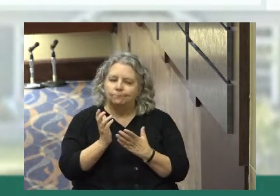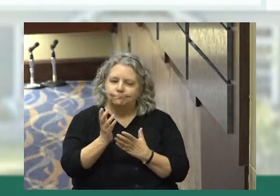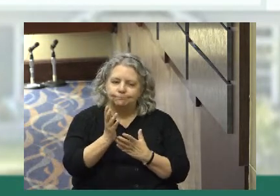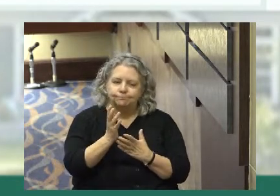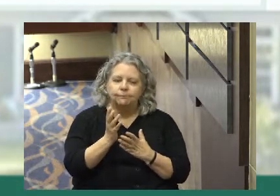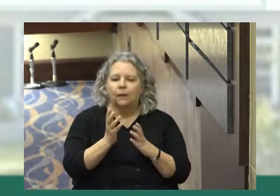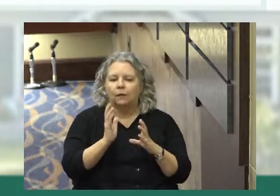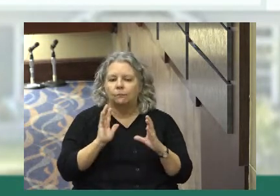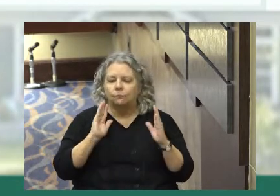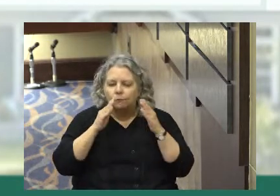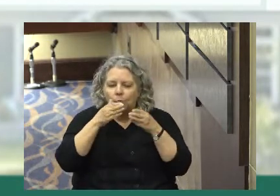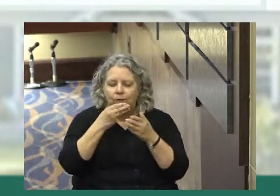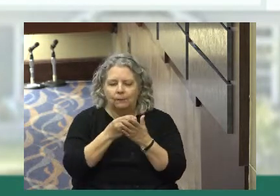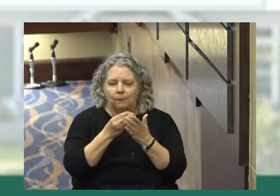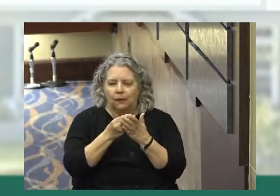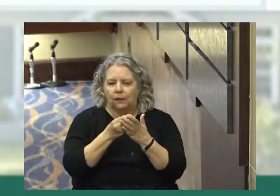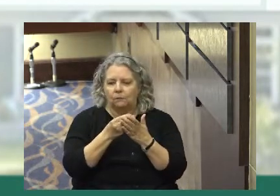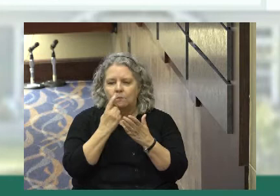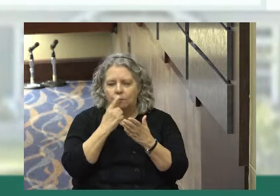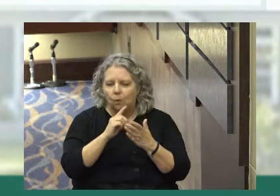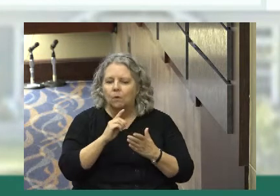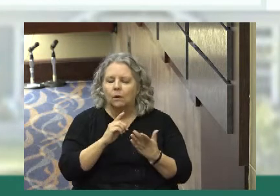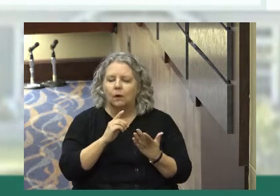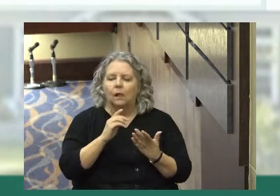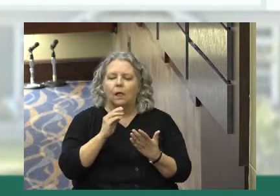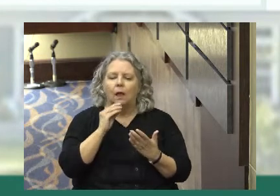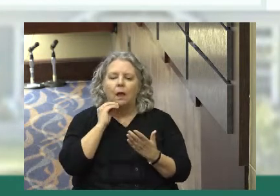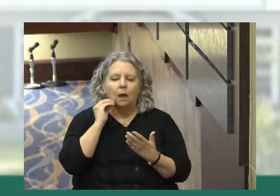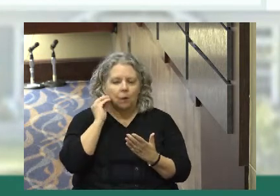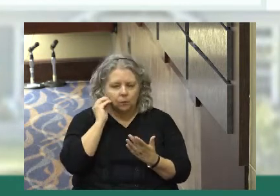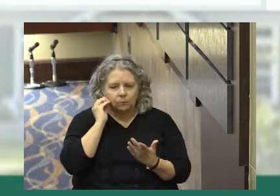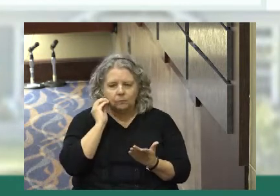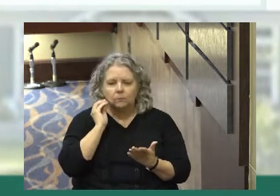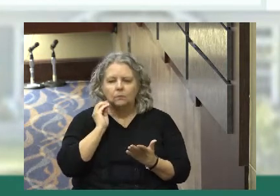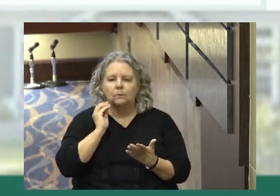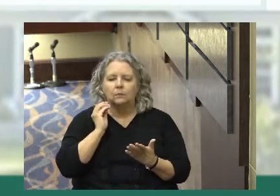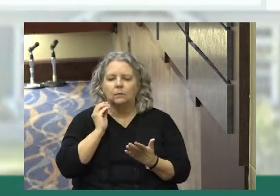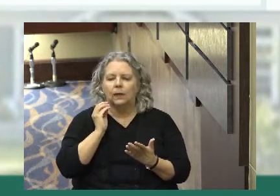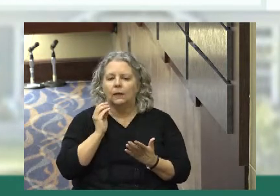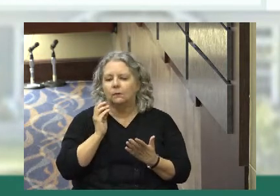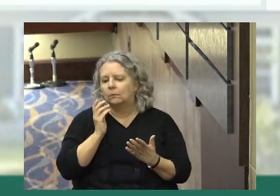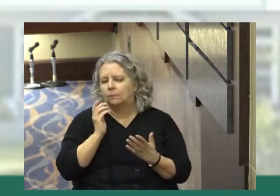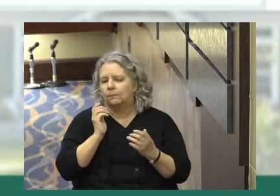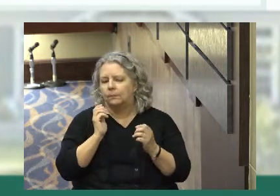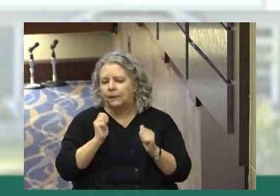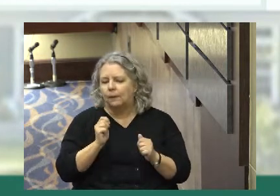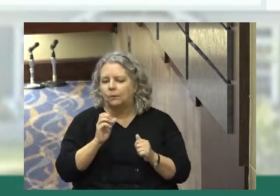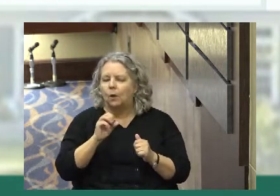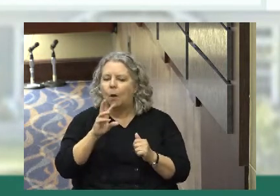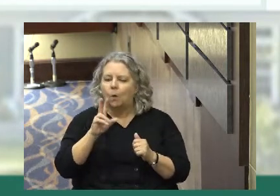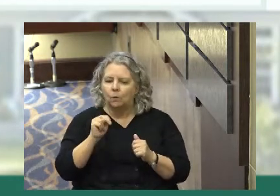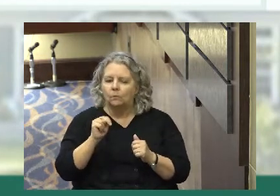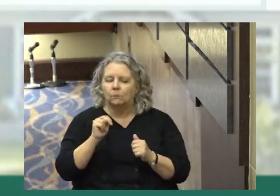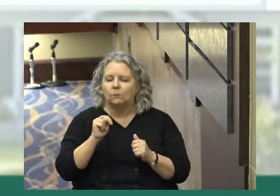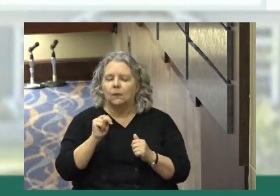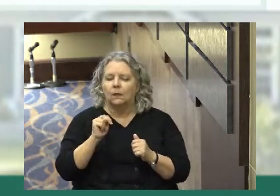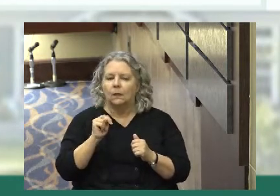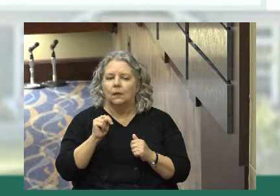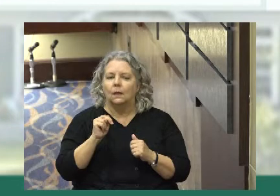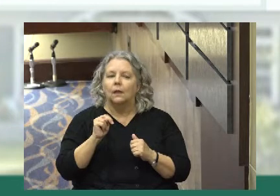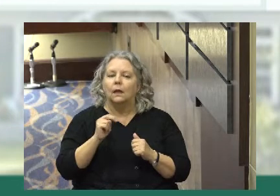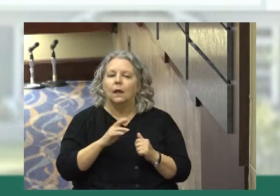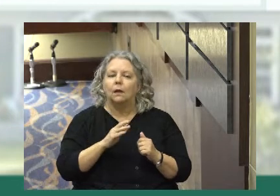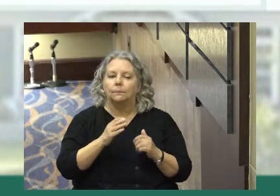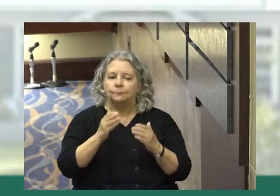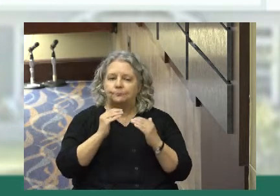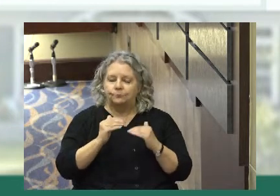we're more concerned about the home ownership side of it, but we recognize multifamily will be there too. Community Land